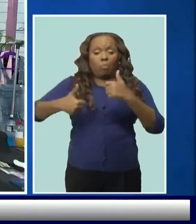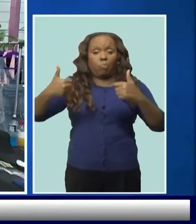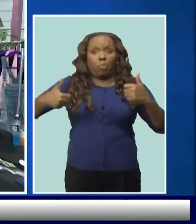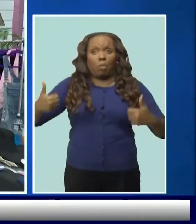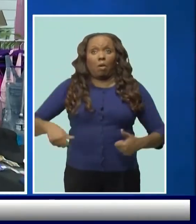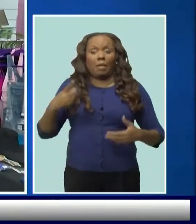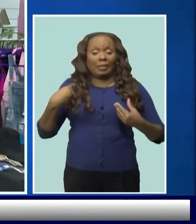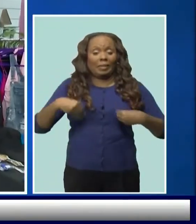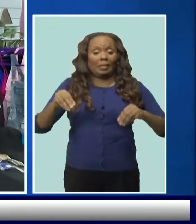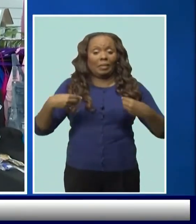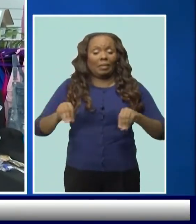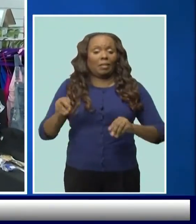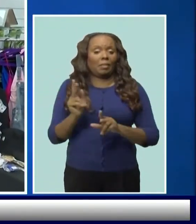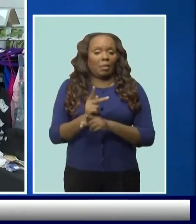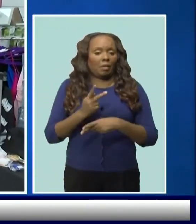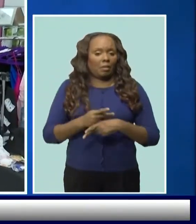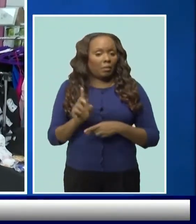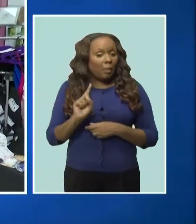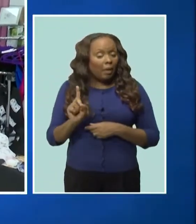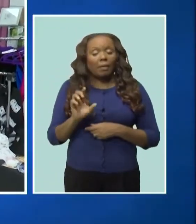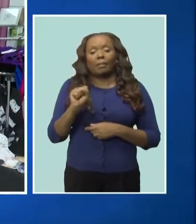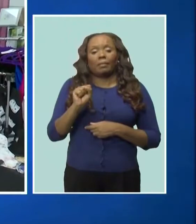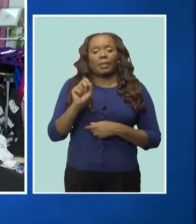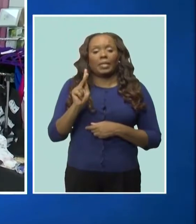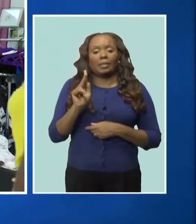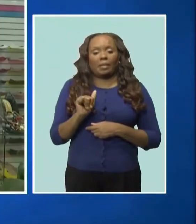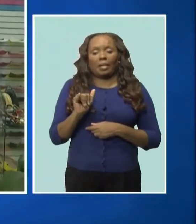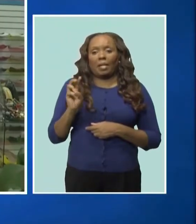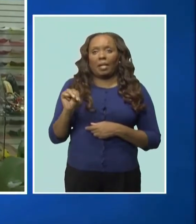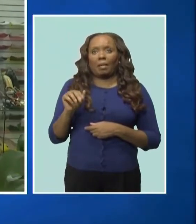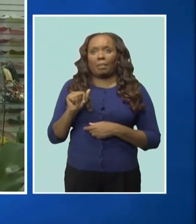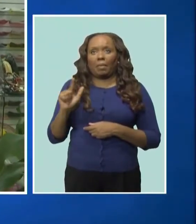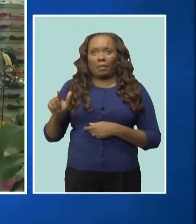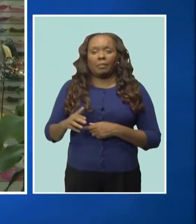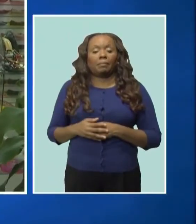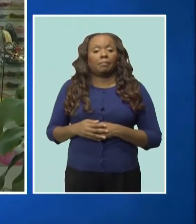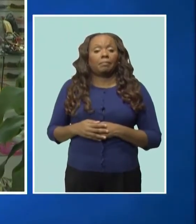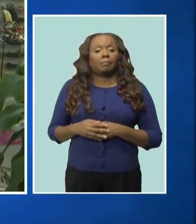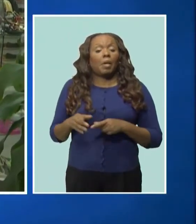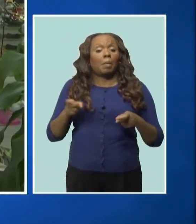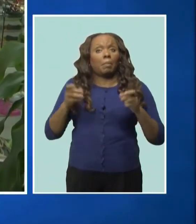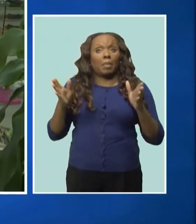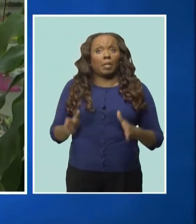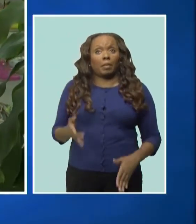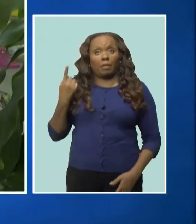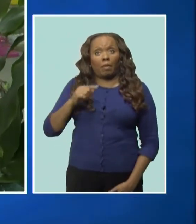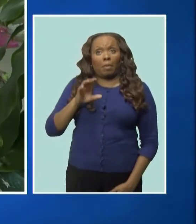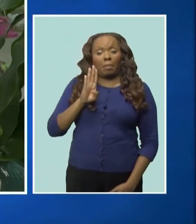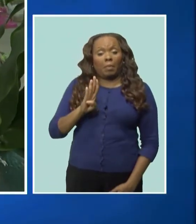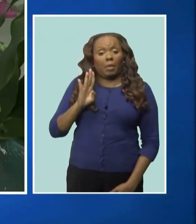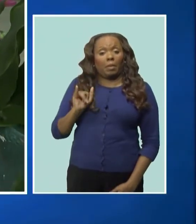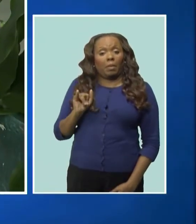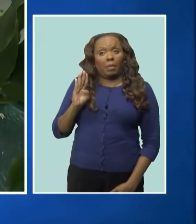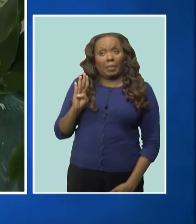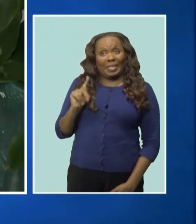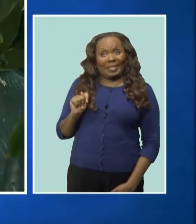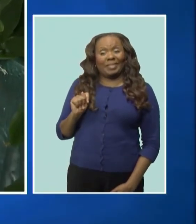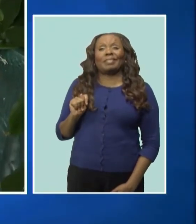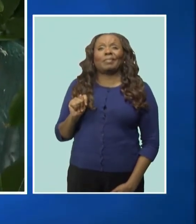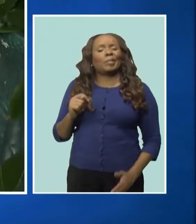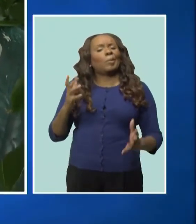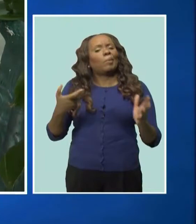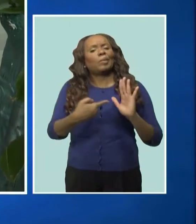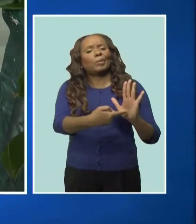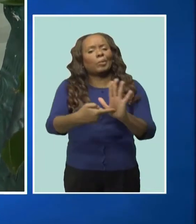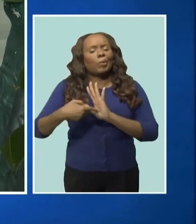stations to sell their products to the public. General Manager of the BYBT, Cardell Ferguson, says the point of the showcase was to show these